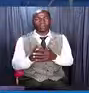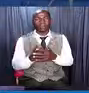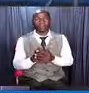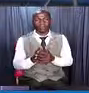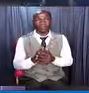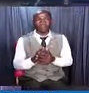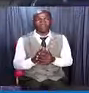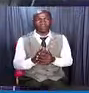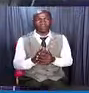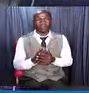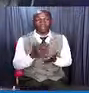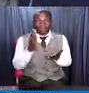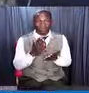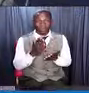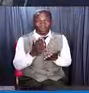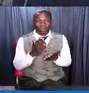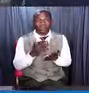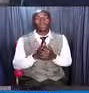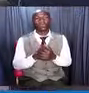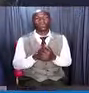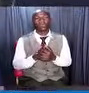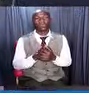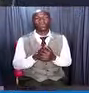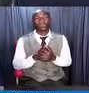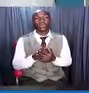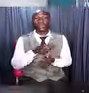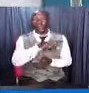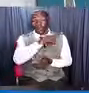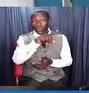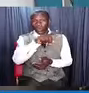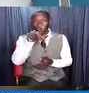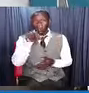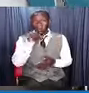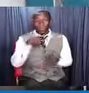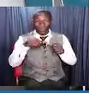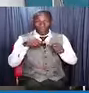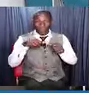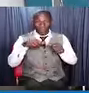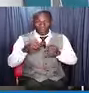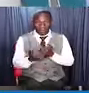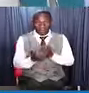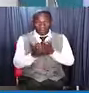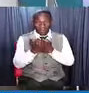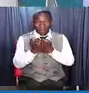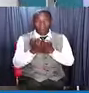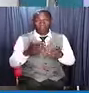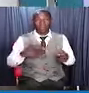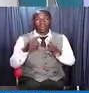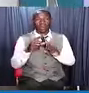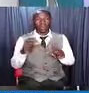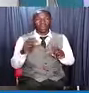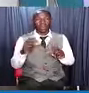Hallelujah. Kabisa. Absolutely. Ninyi mkikaa katika neno langu. If you stay in my